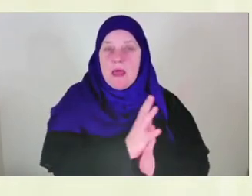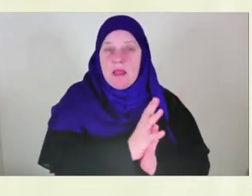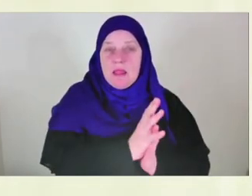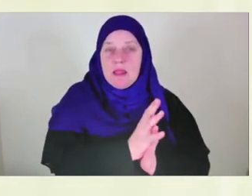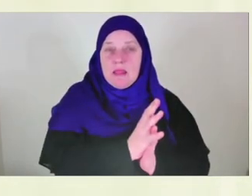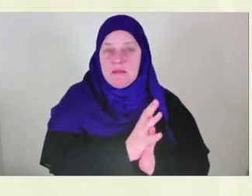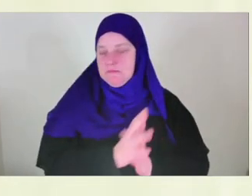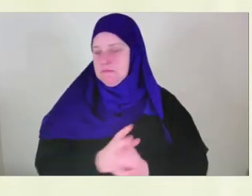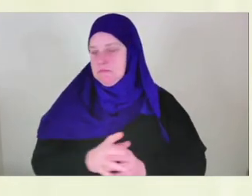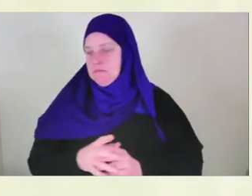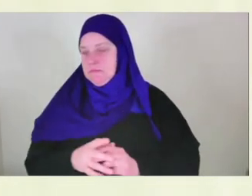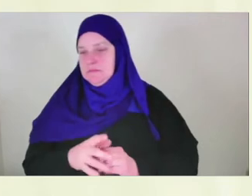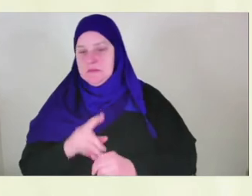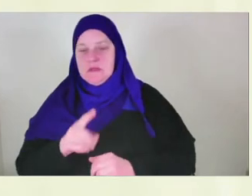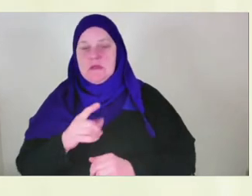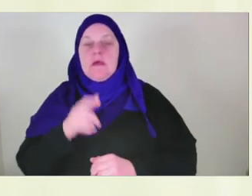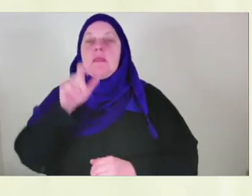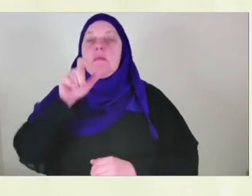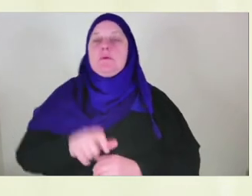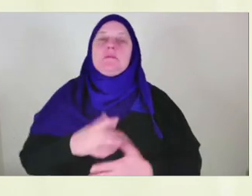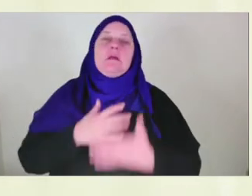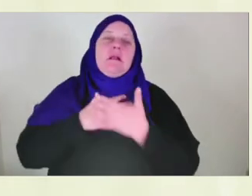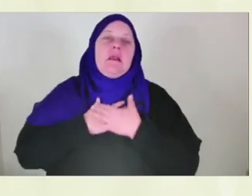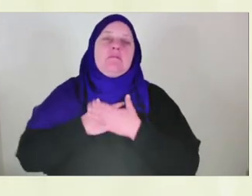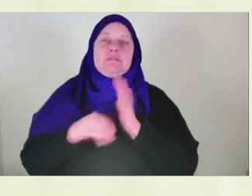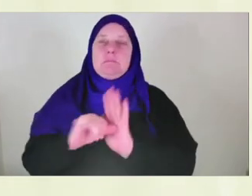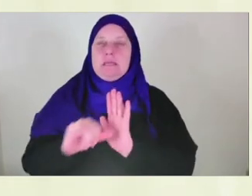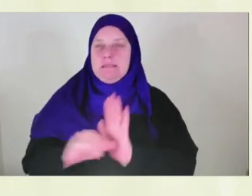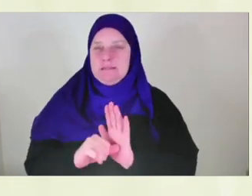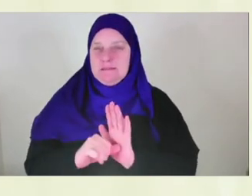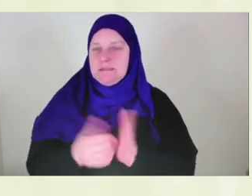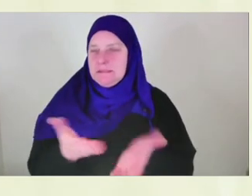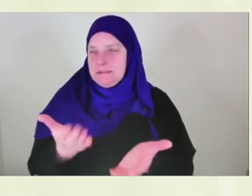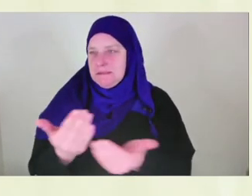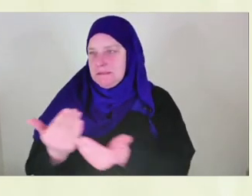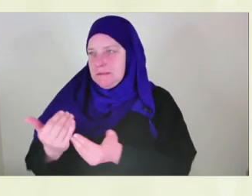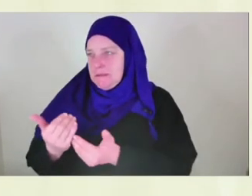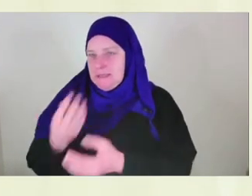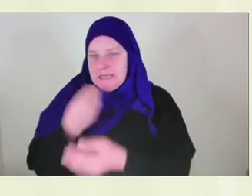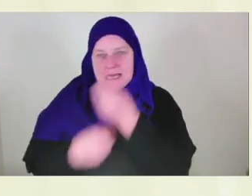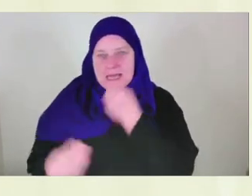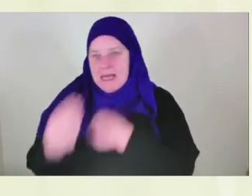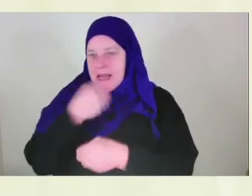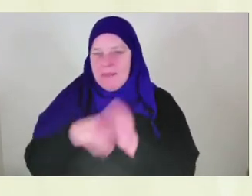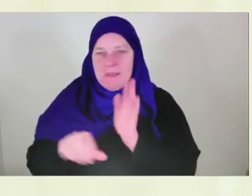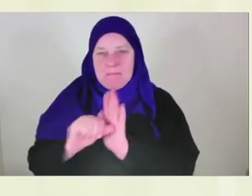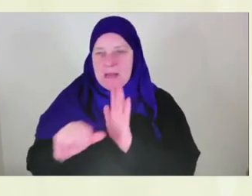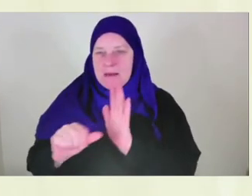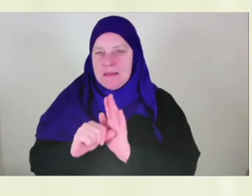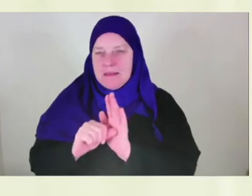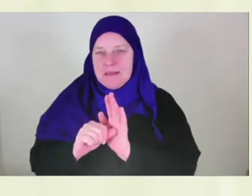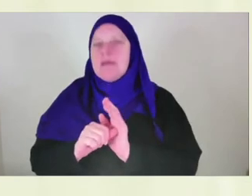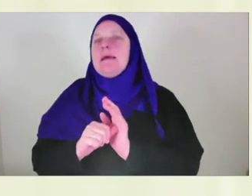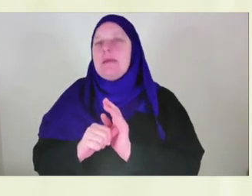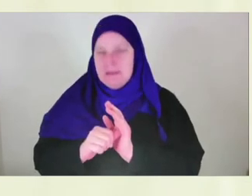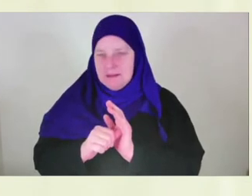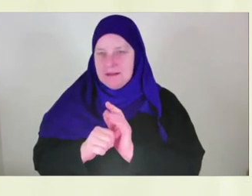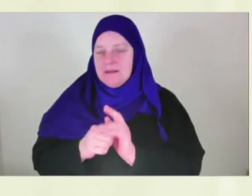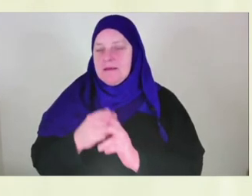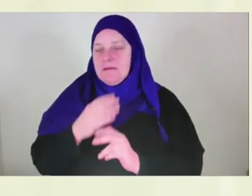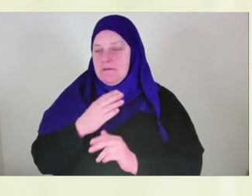this orphan. So in other words, the one that eats the huquq of the imam, this is the quickest way into the fire of